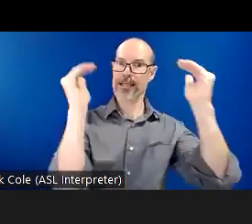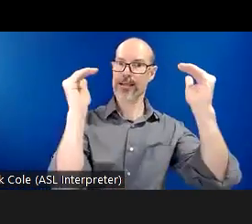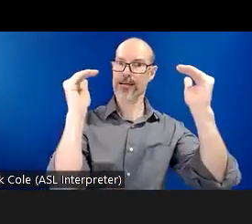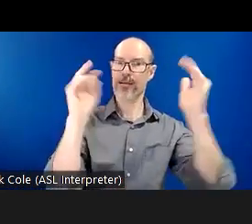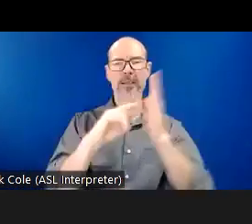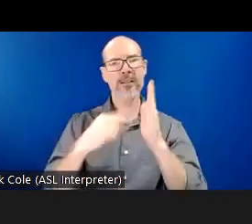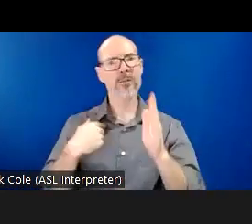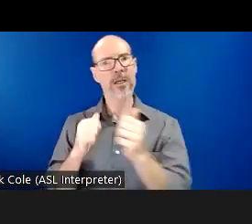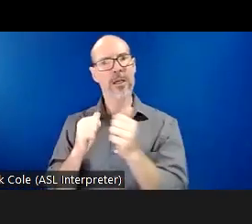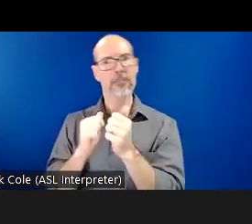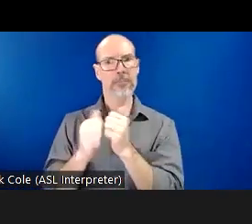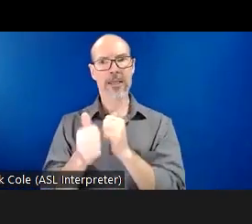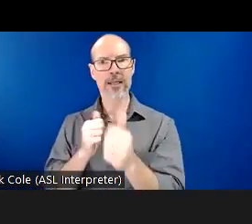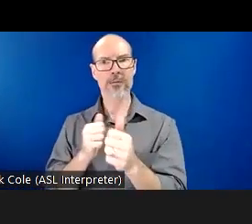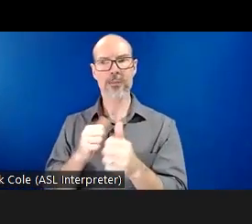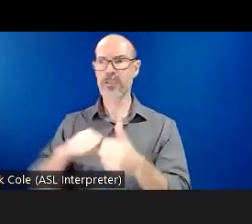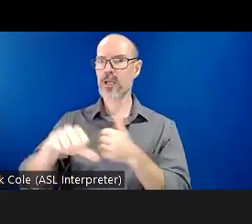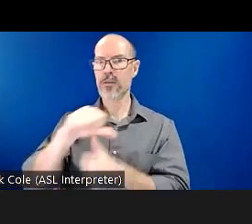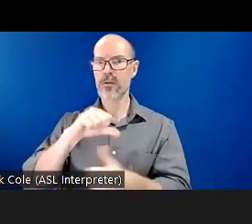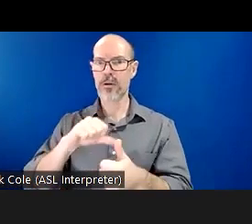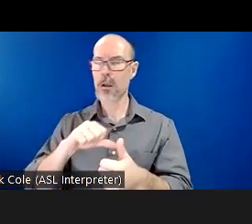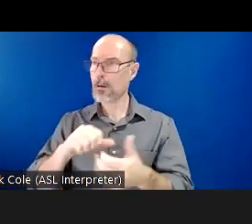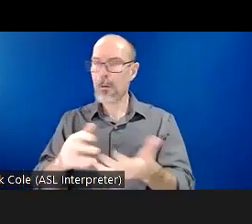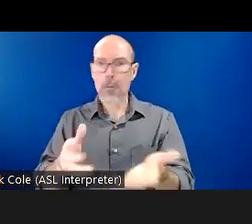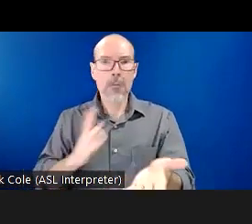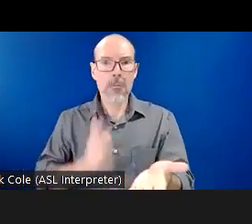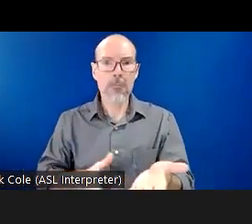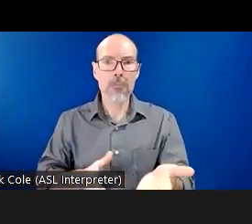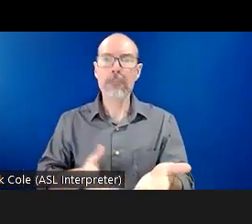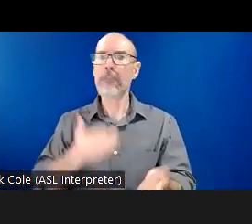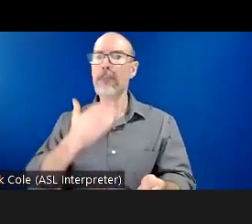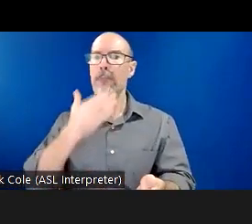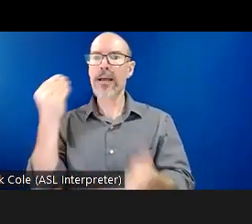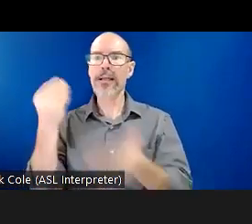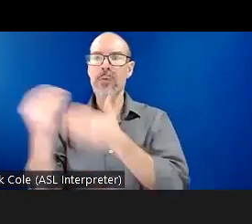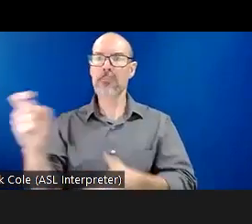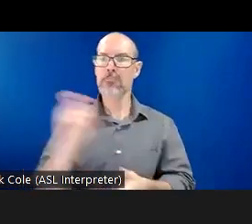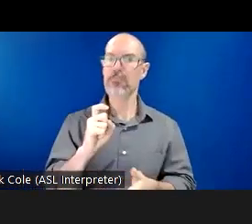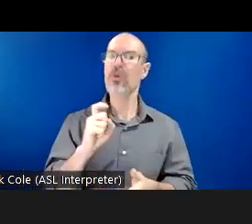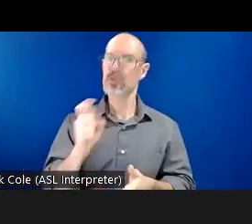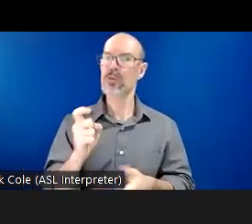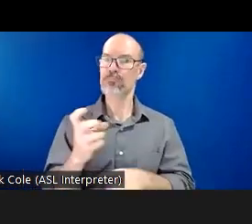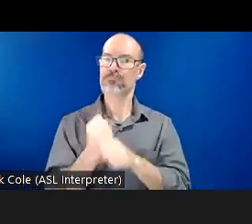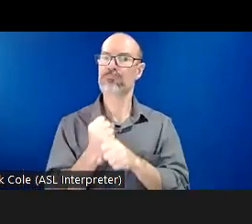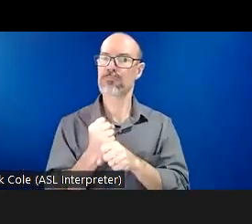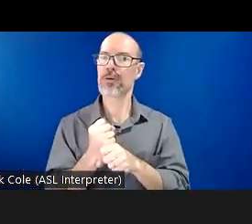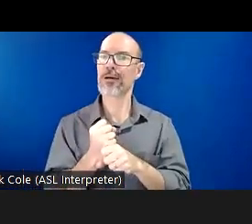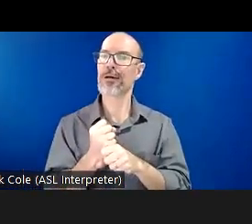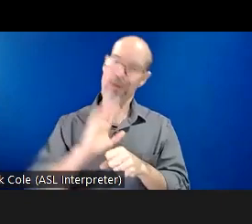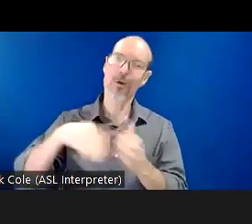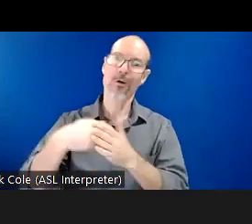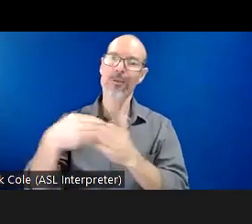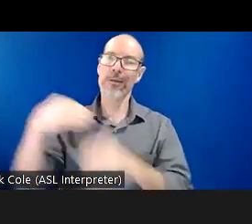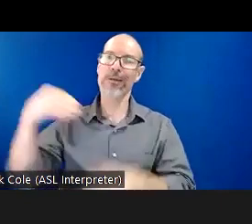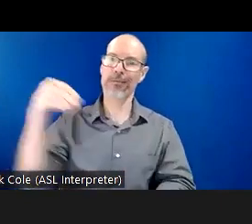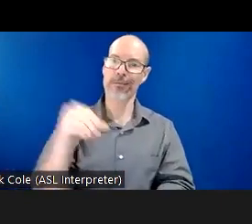And that's okay. You know, the best grant should get funded and all the money's coming into Massachusetts. We have been working cooperatively